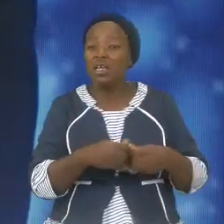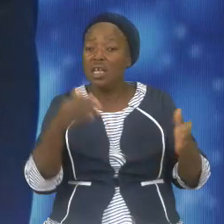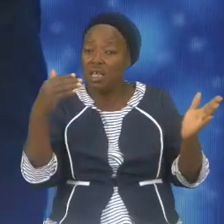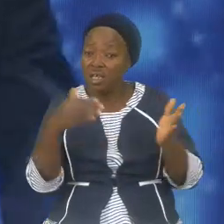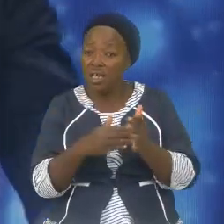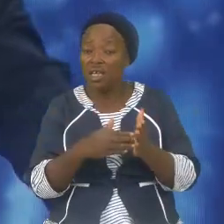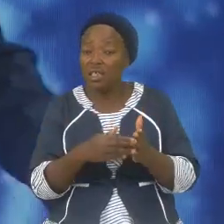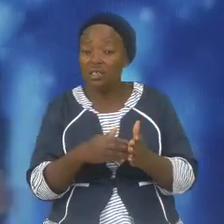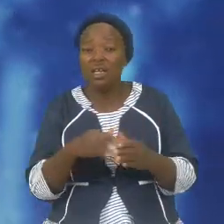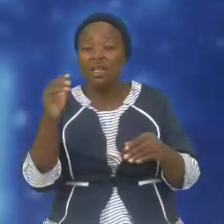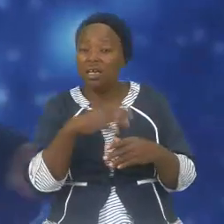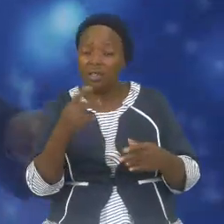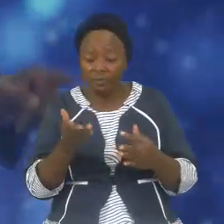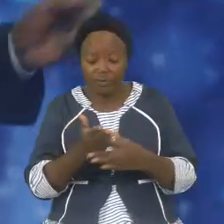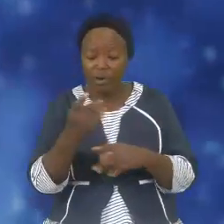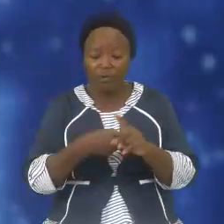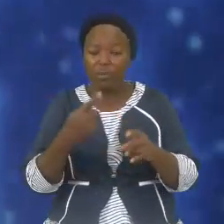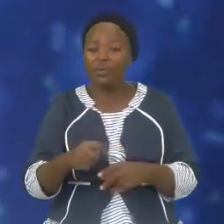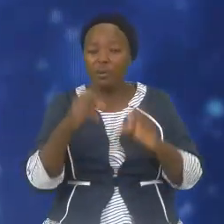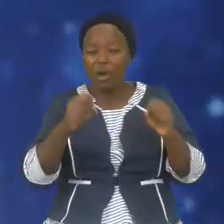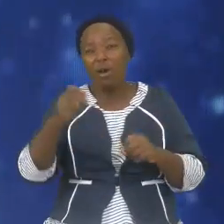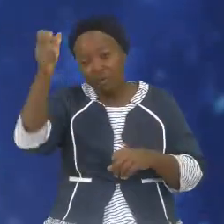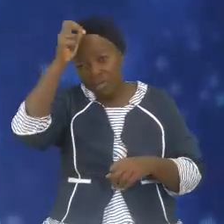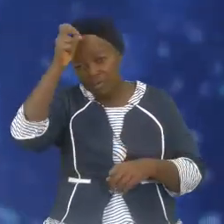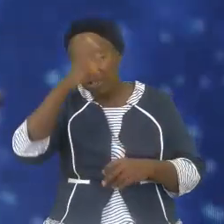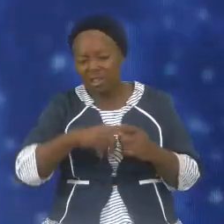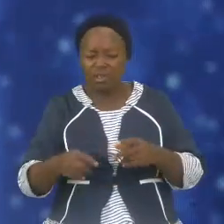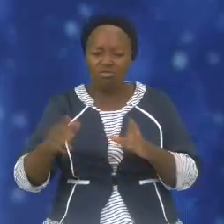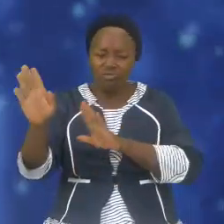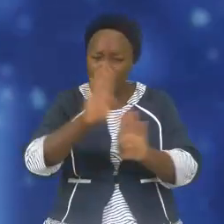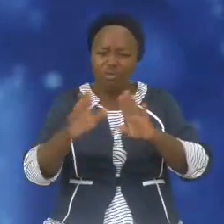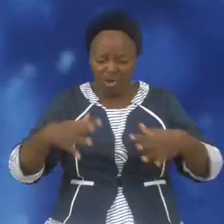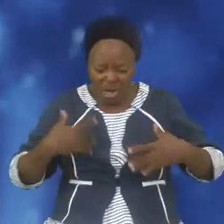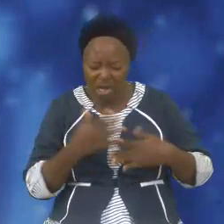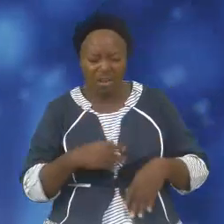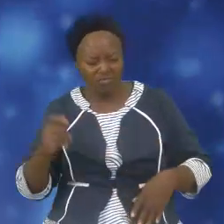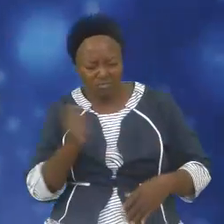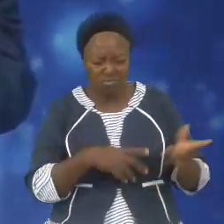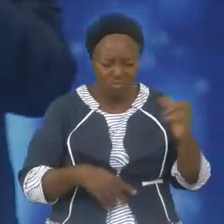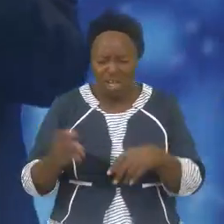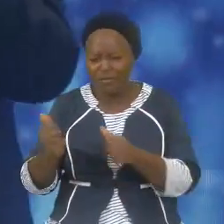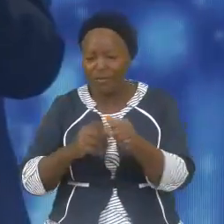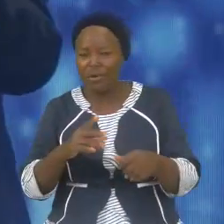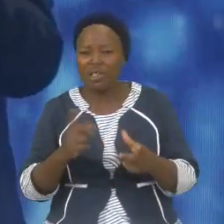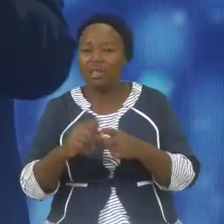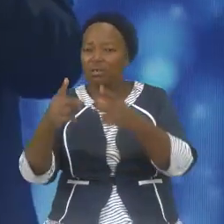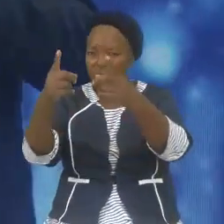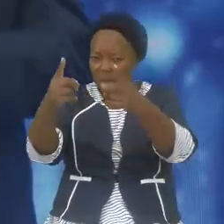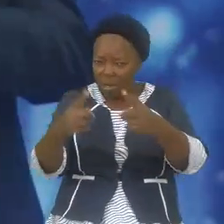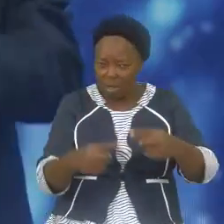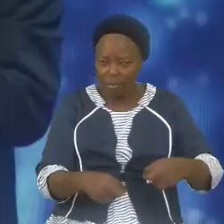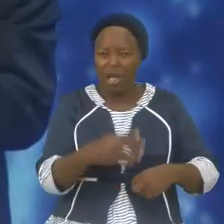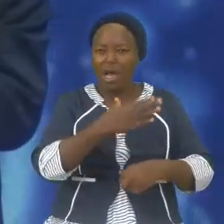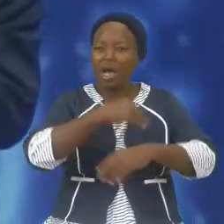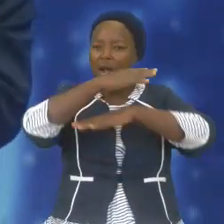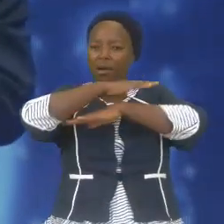of darkness, and they trouble your life and torment your life. They drive you here, they drive you there. Come and